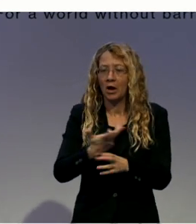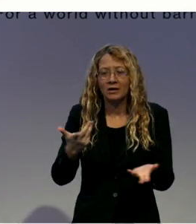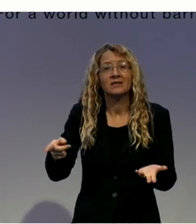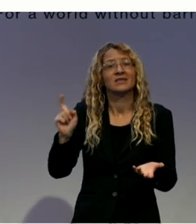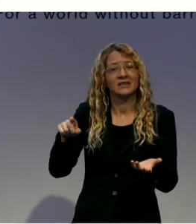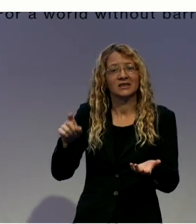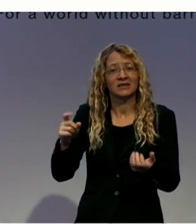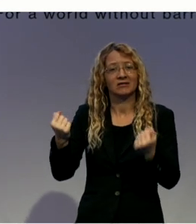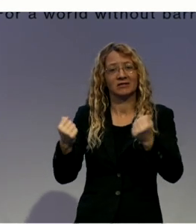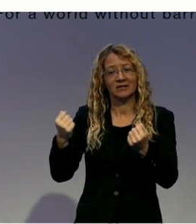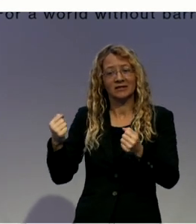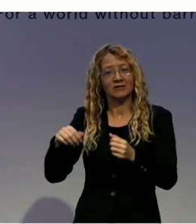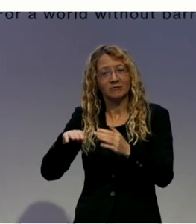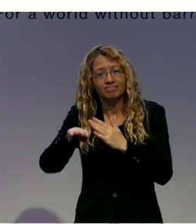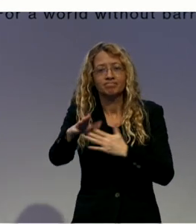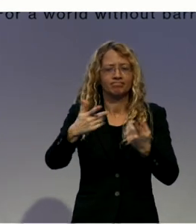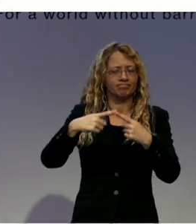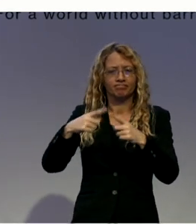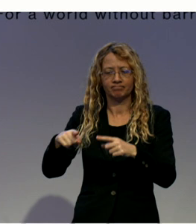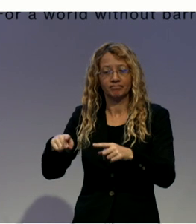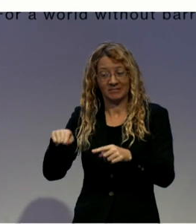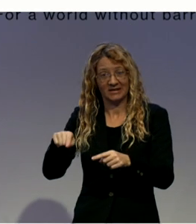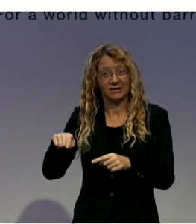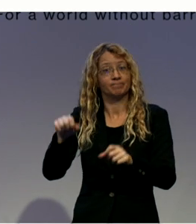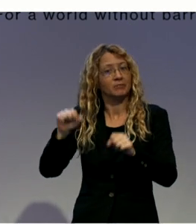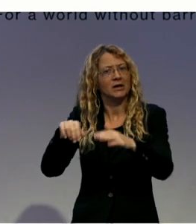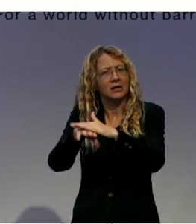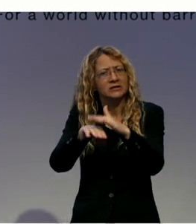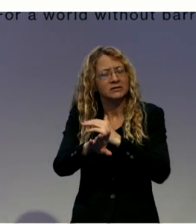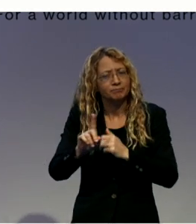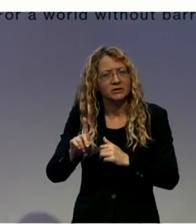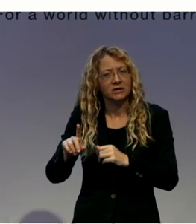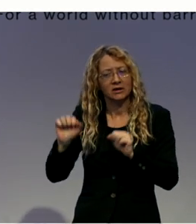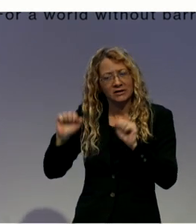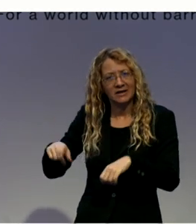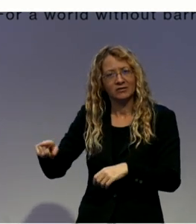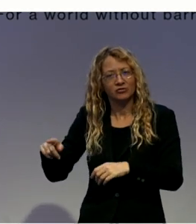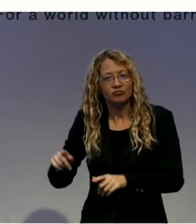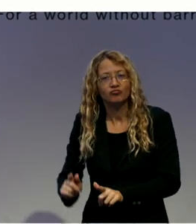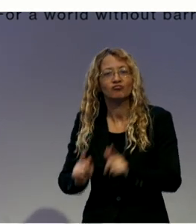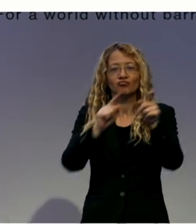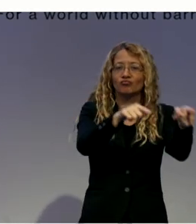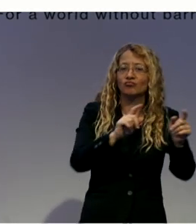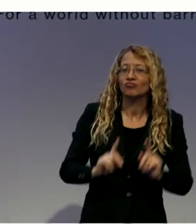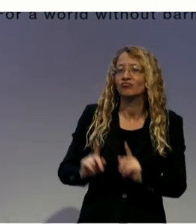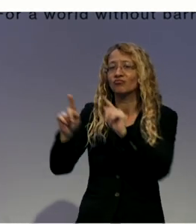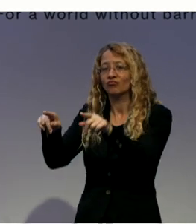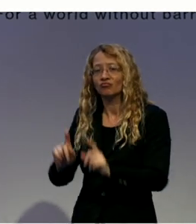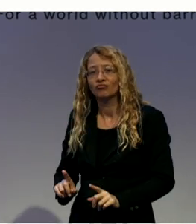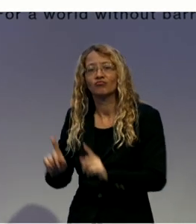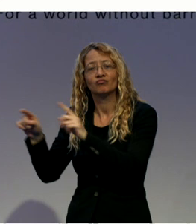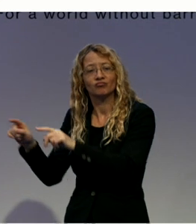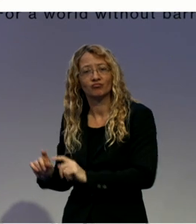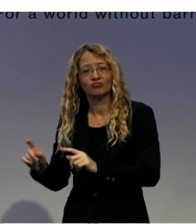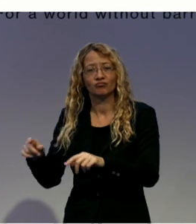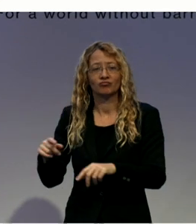system with the objective. Now, would you like to use the presentation as well? There's the tool next to you. Yes. This is I have